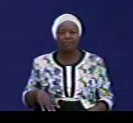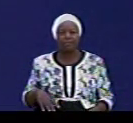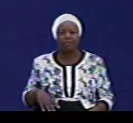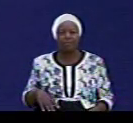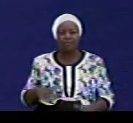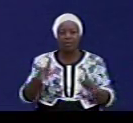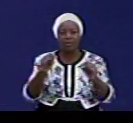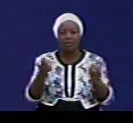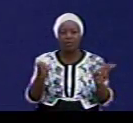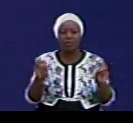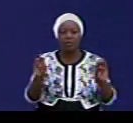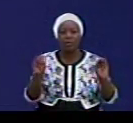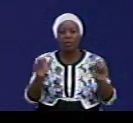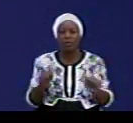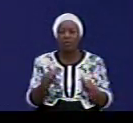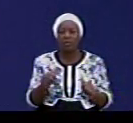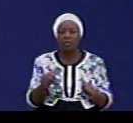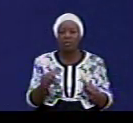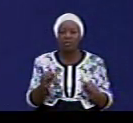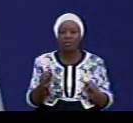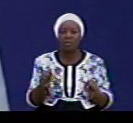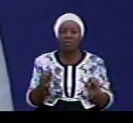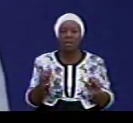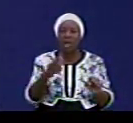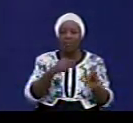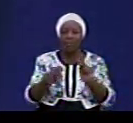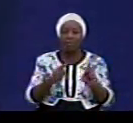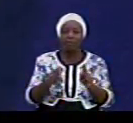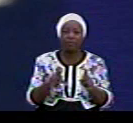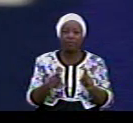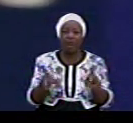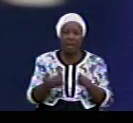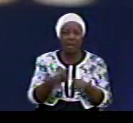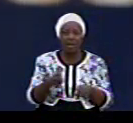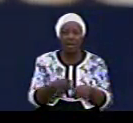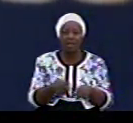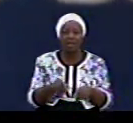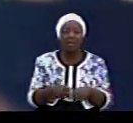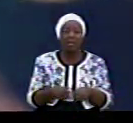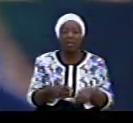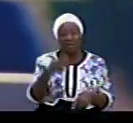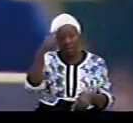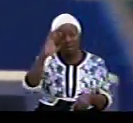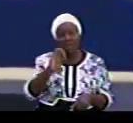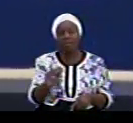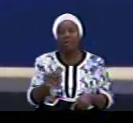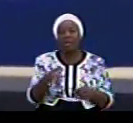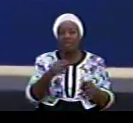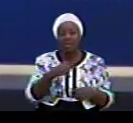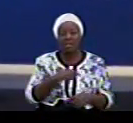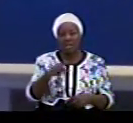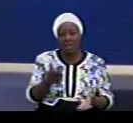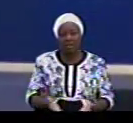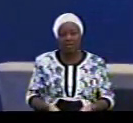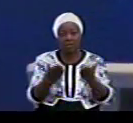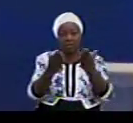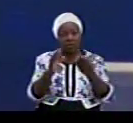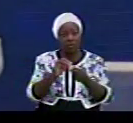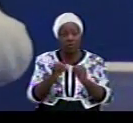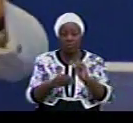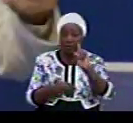Thomas and people like him, they exalt, number one,